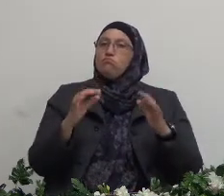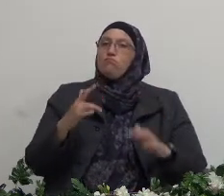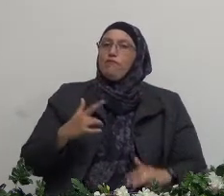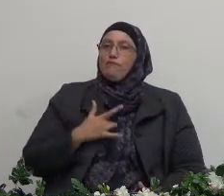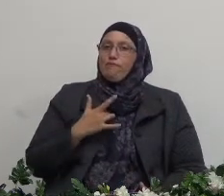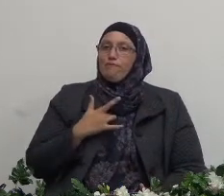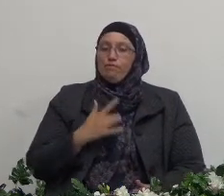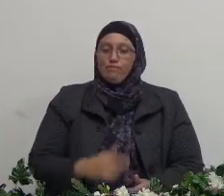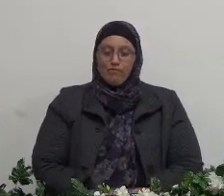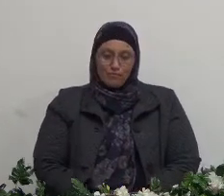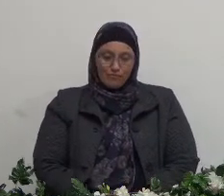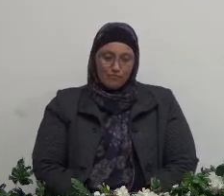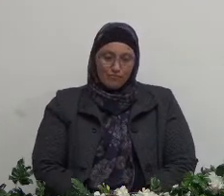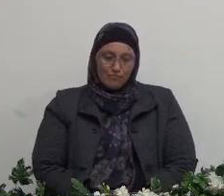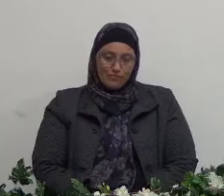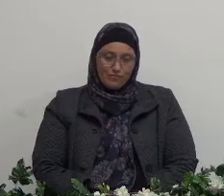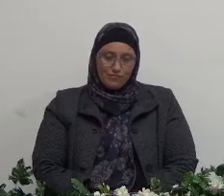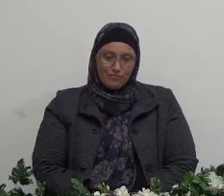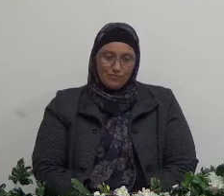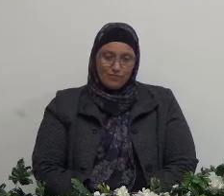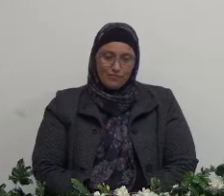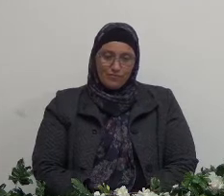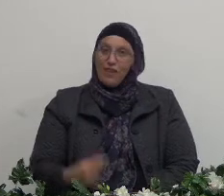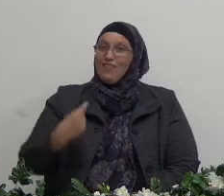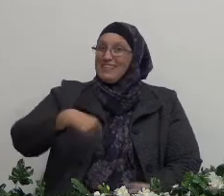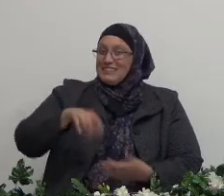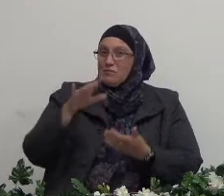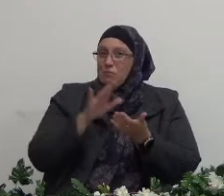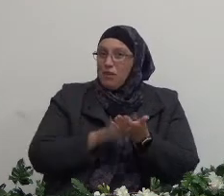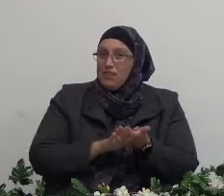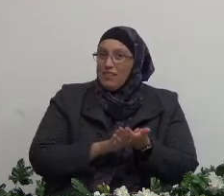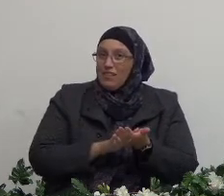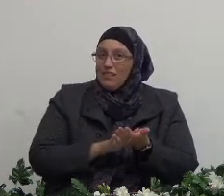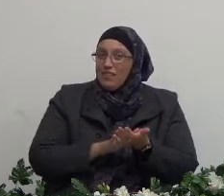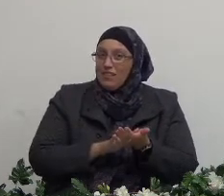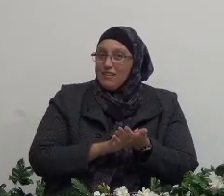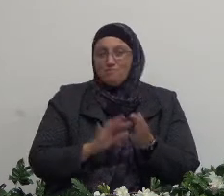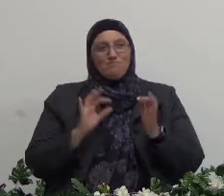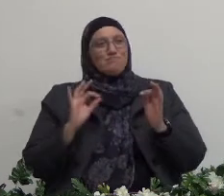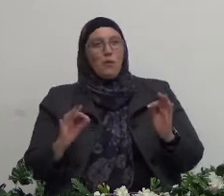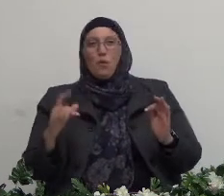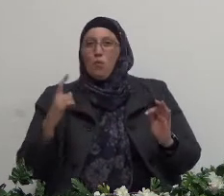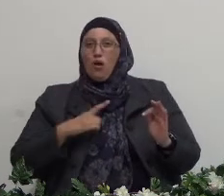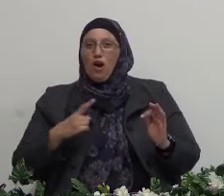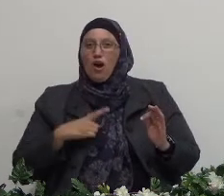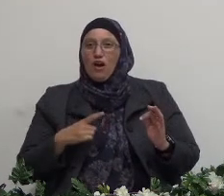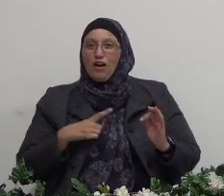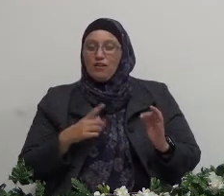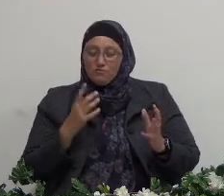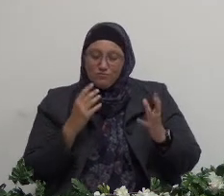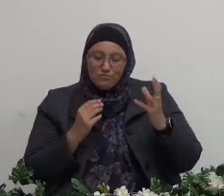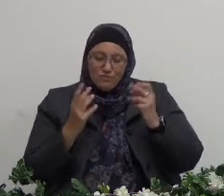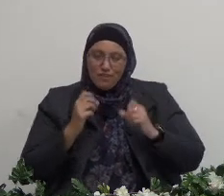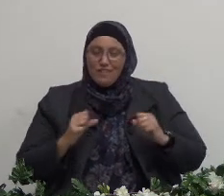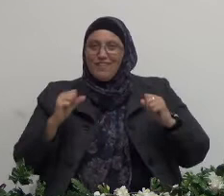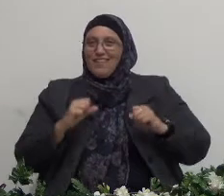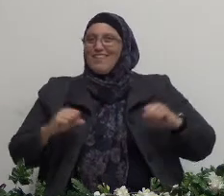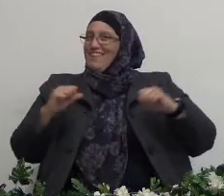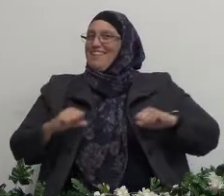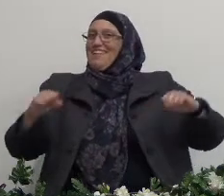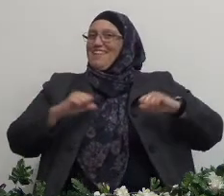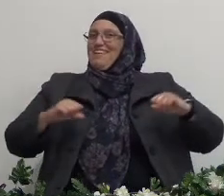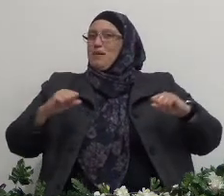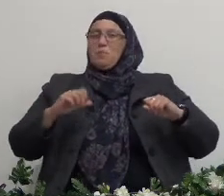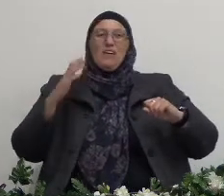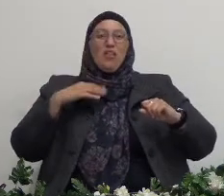is where I am able to revive this. How am I supposed to revive this? Because